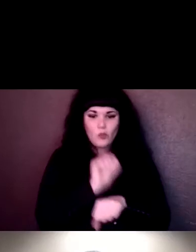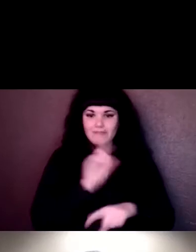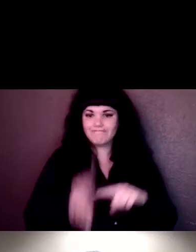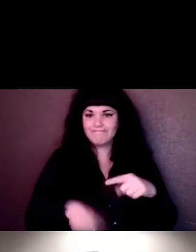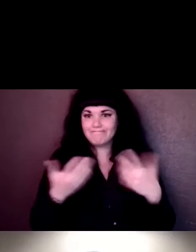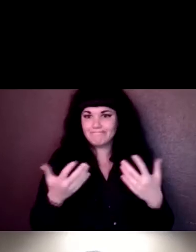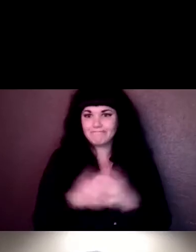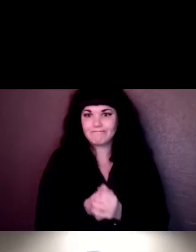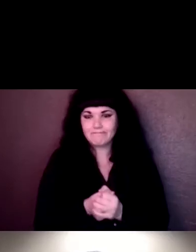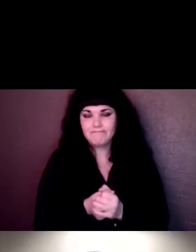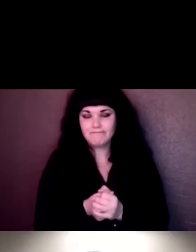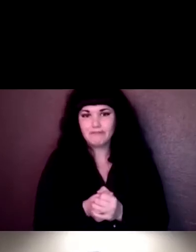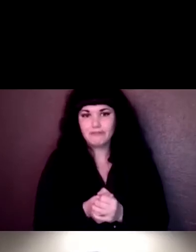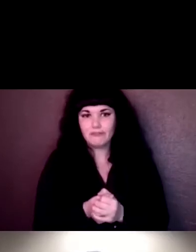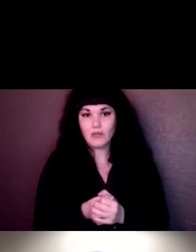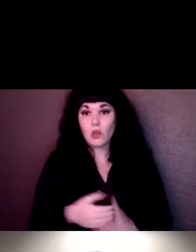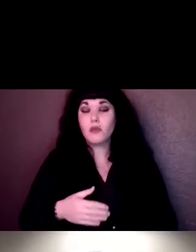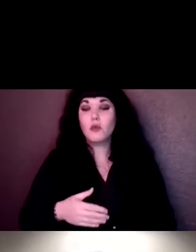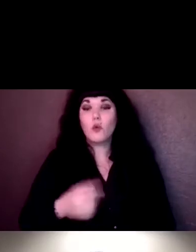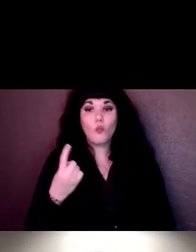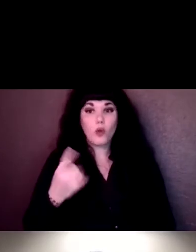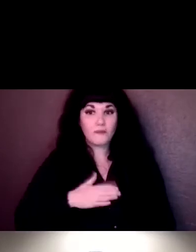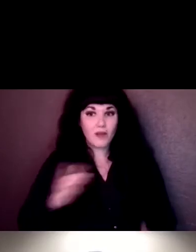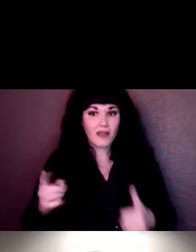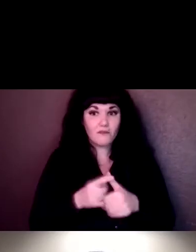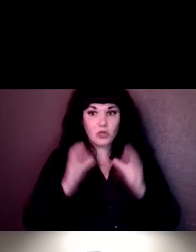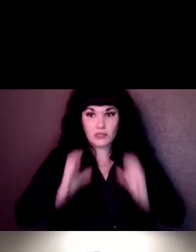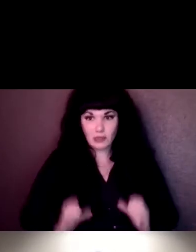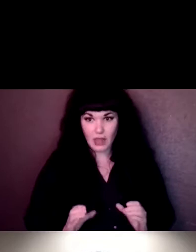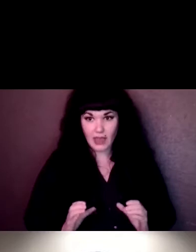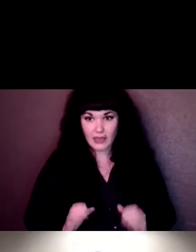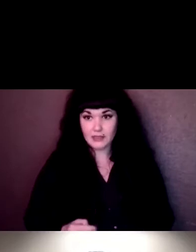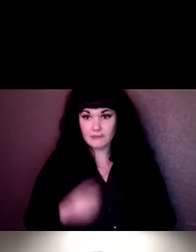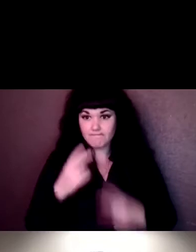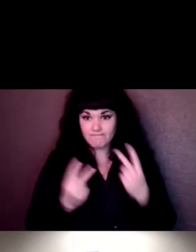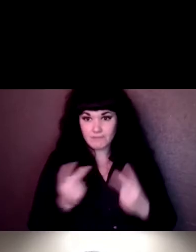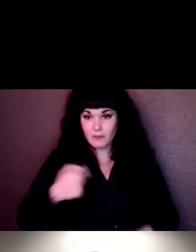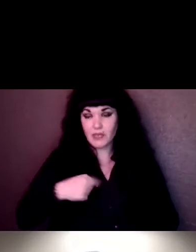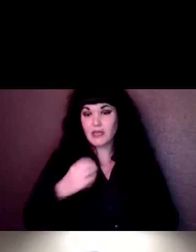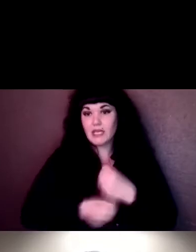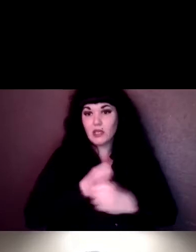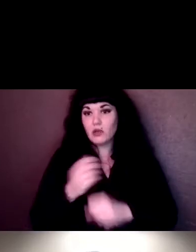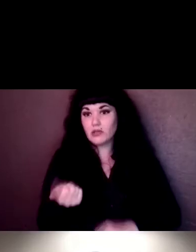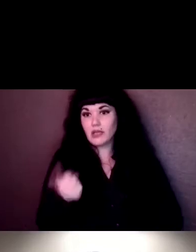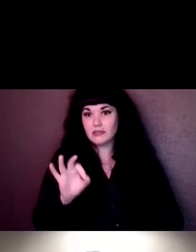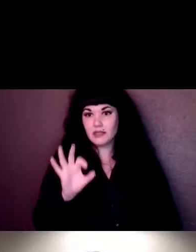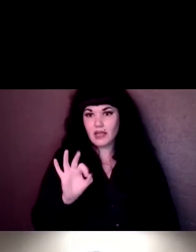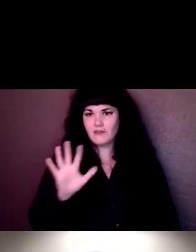Now, one of my first clients came to me in 1995, and of course, everybody knows the